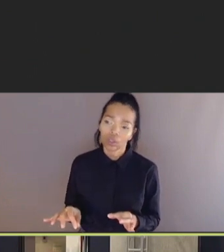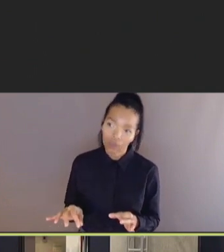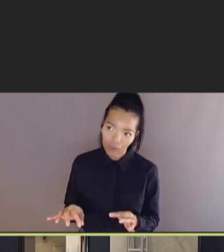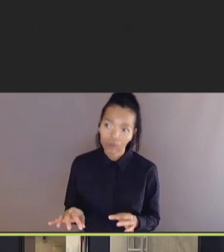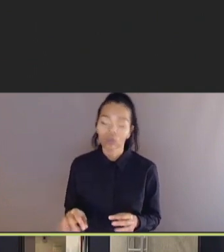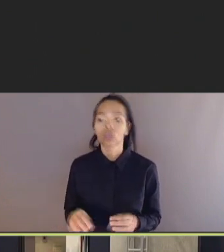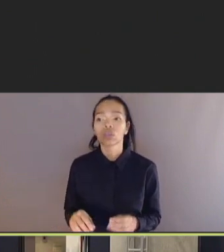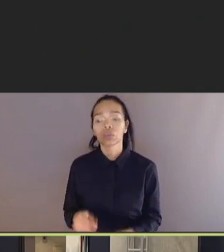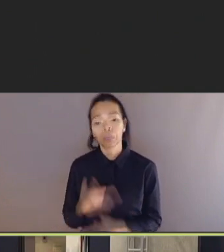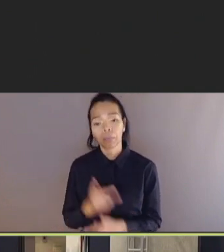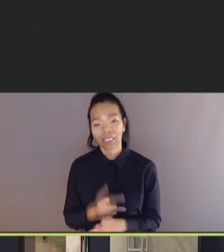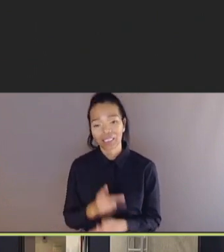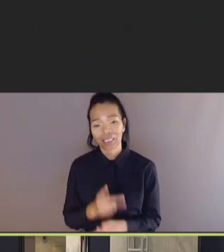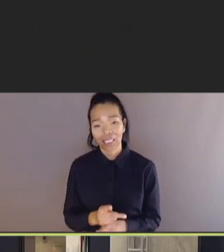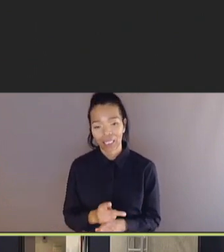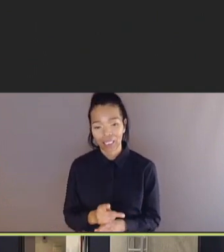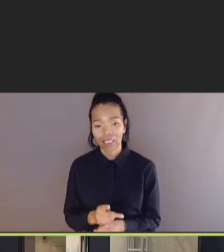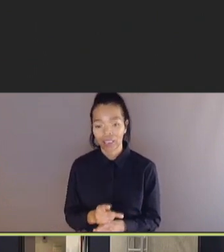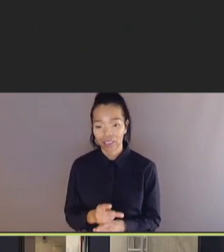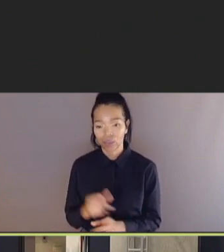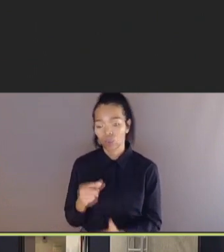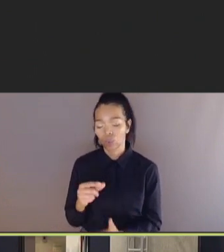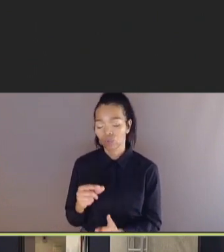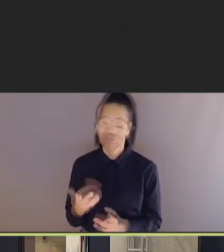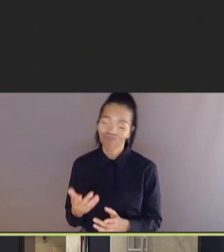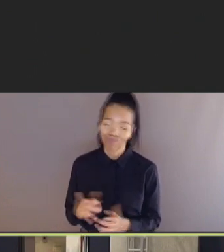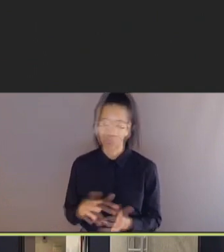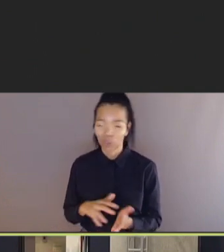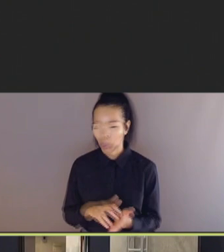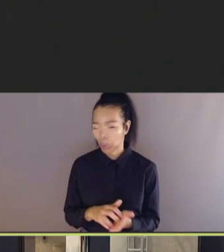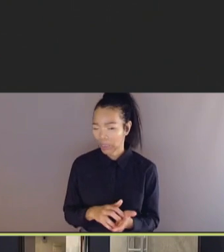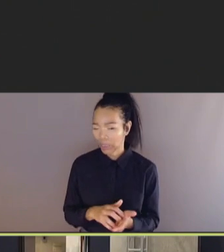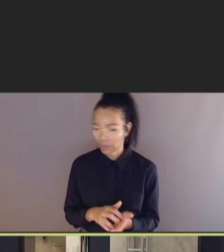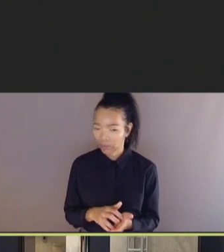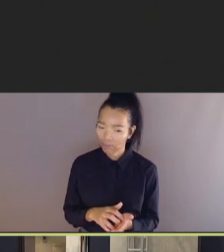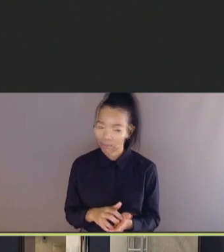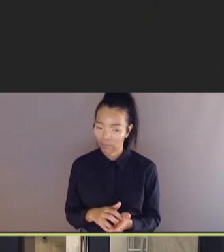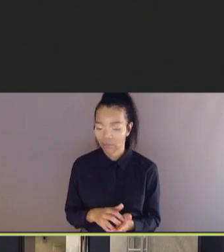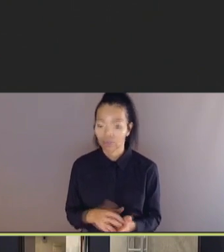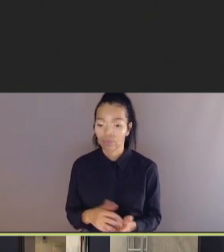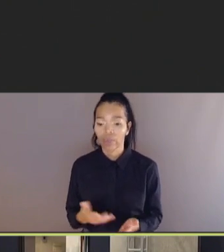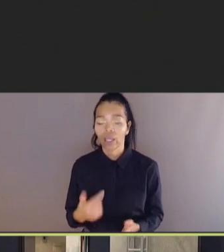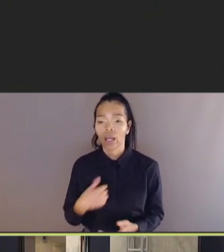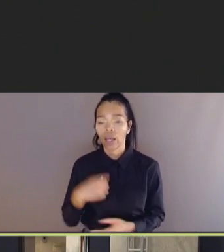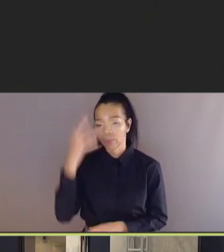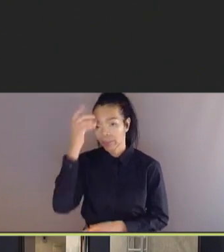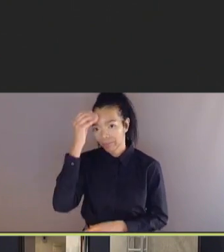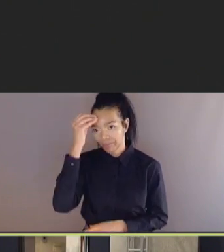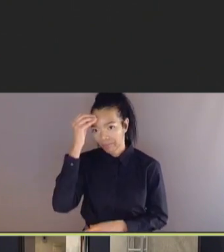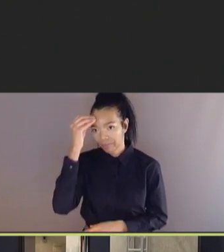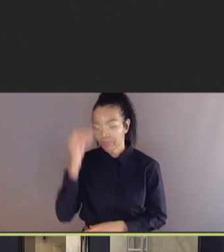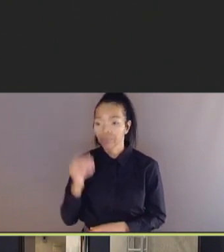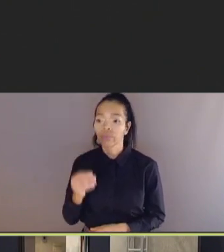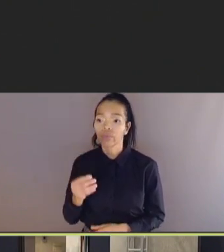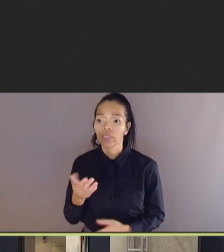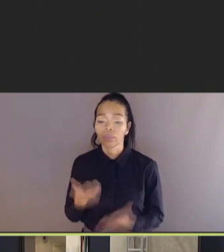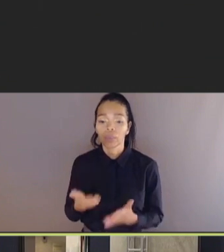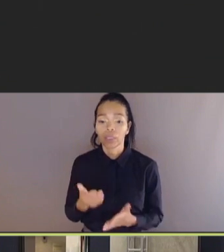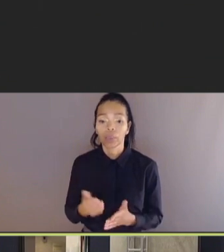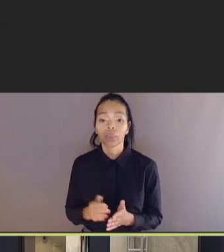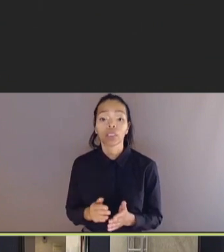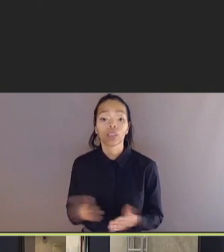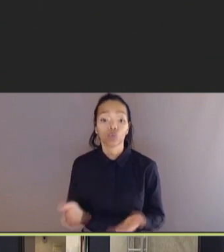maintained to me as kind of weak. And so I would think about promote vaccine